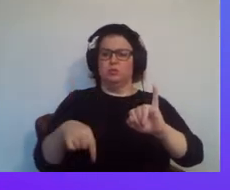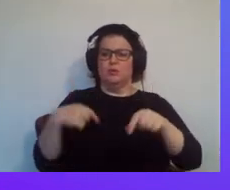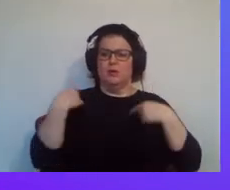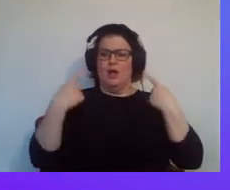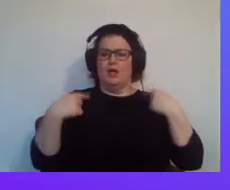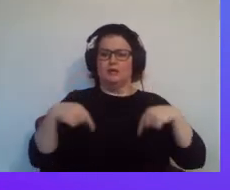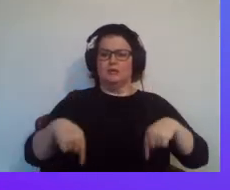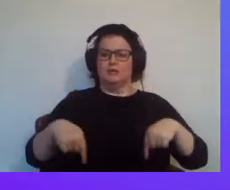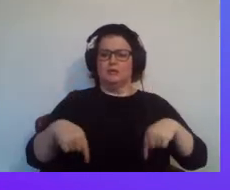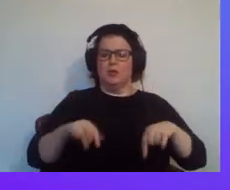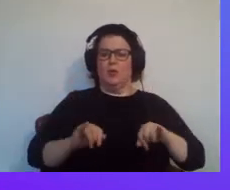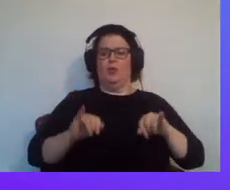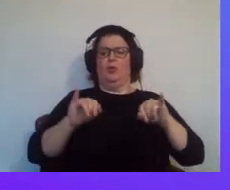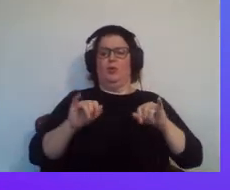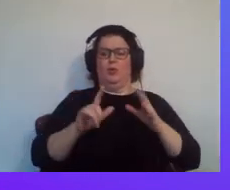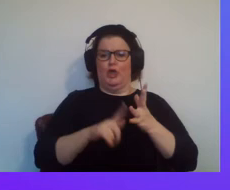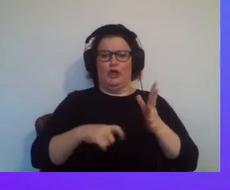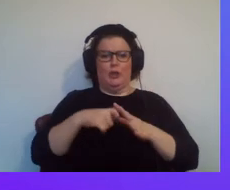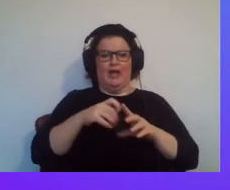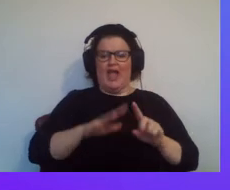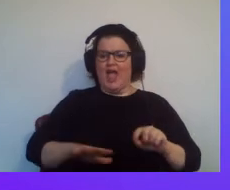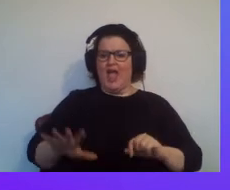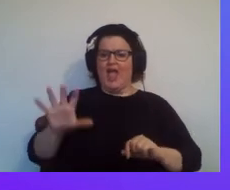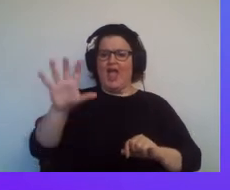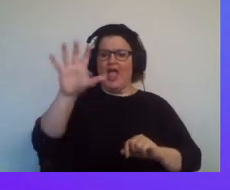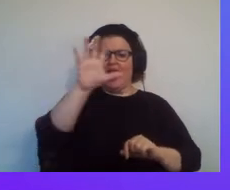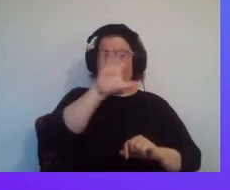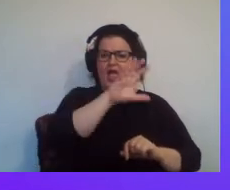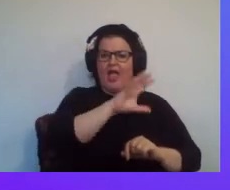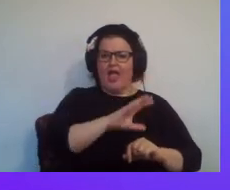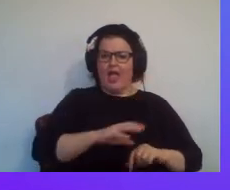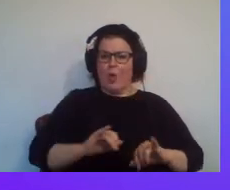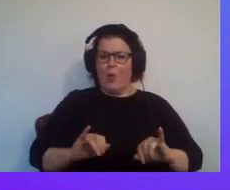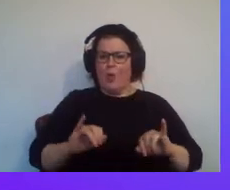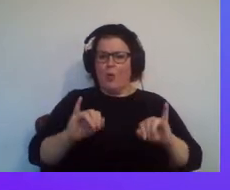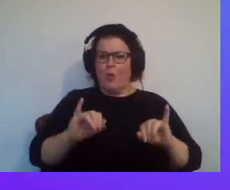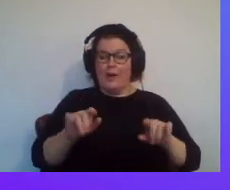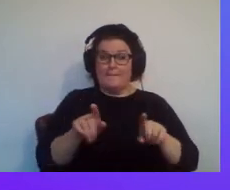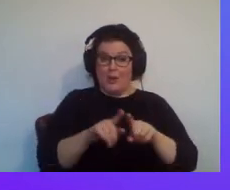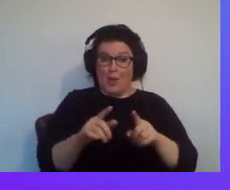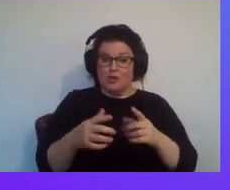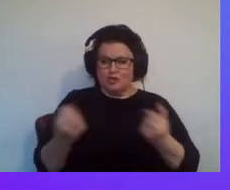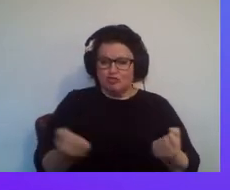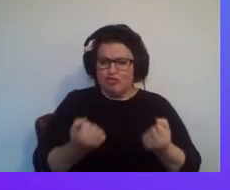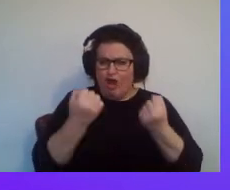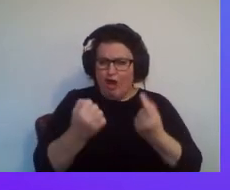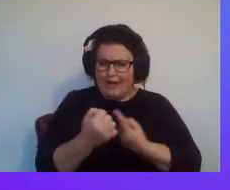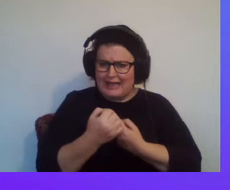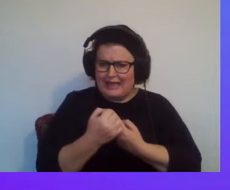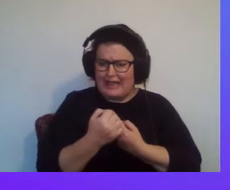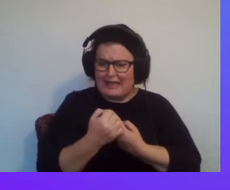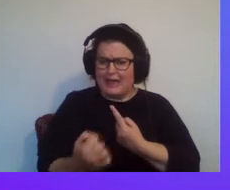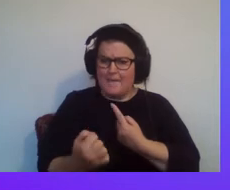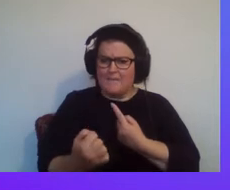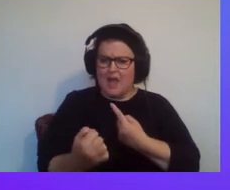globally, but particularly to Black, Asian and minority ethnic communities. In those early days when we saw the black